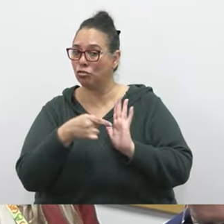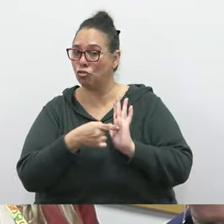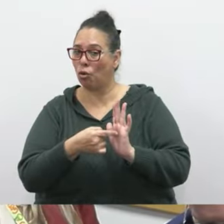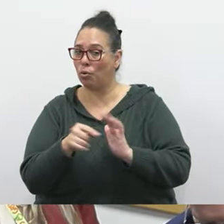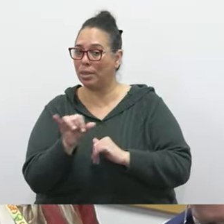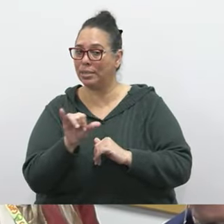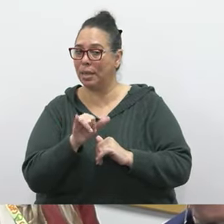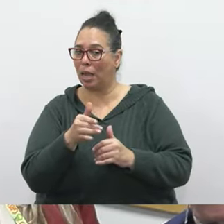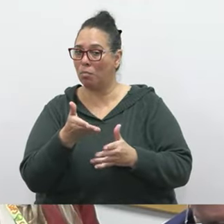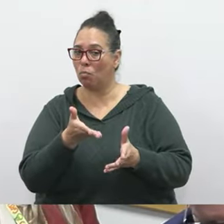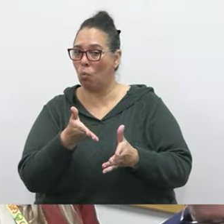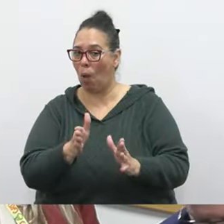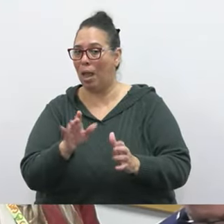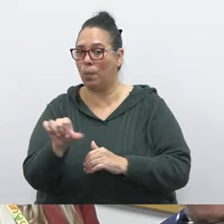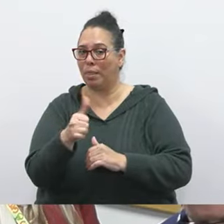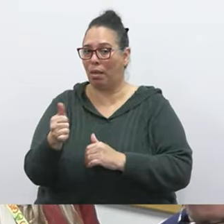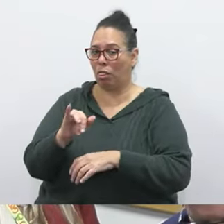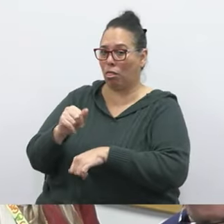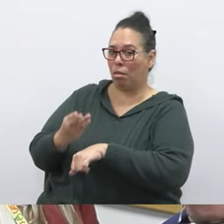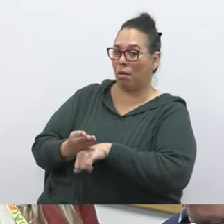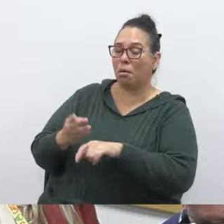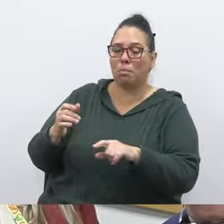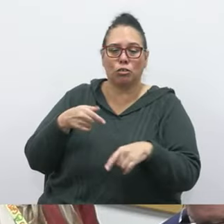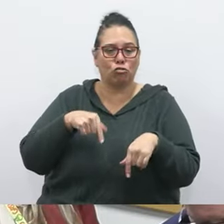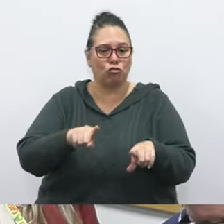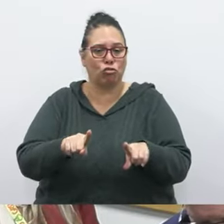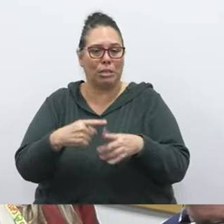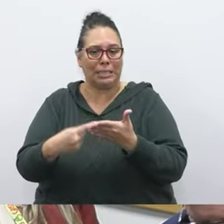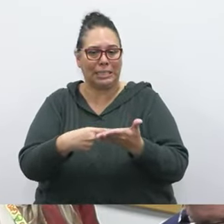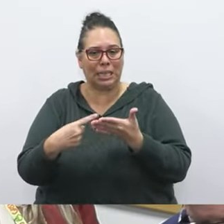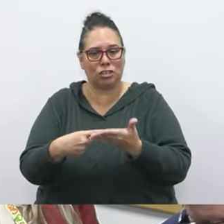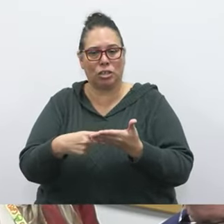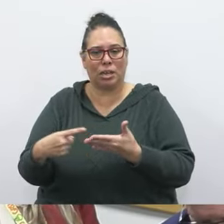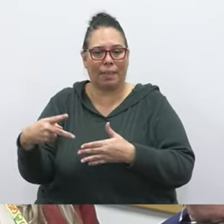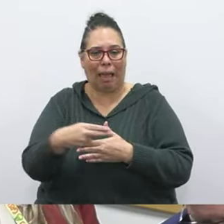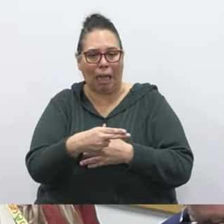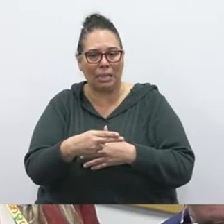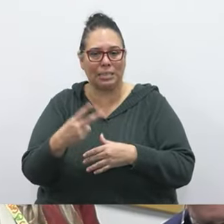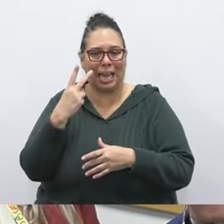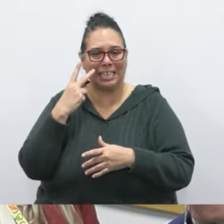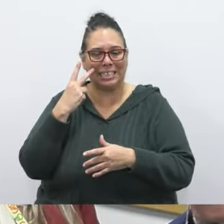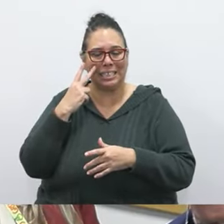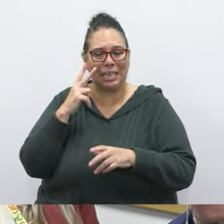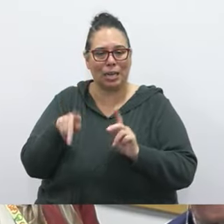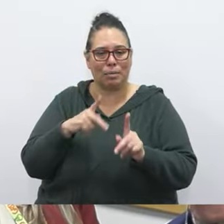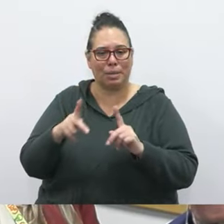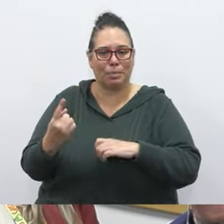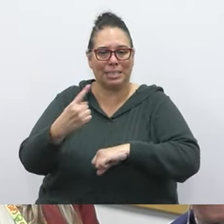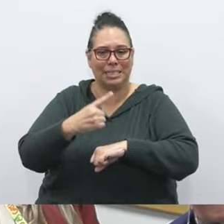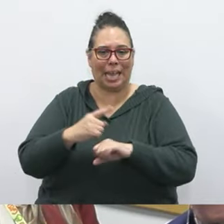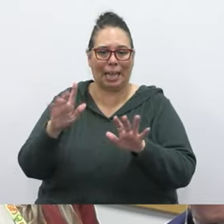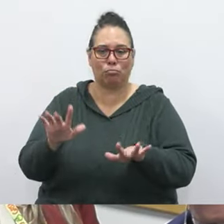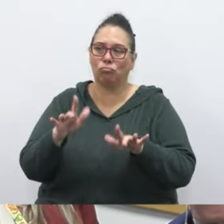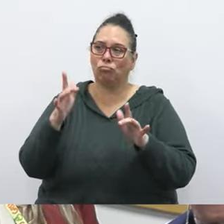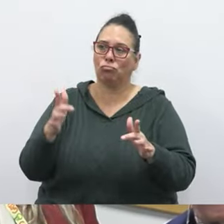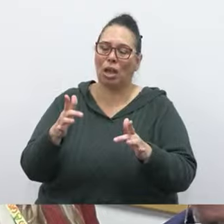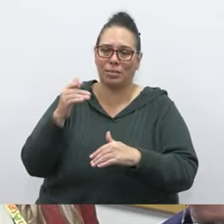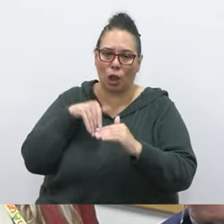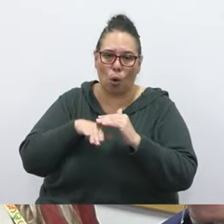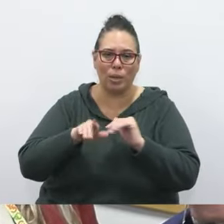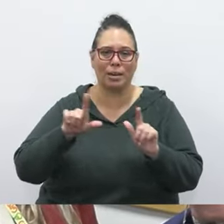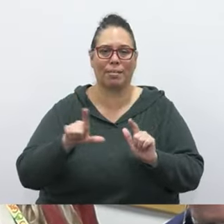see with other positions. Even during discussions of these cuts, I have seen people's days brighten as they walk in to be greeted by our wonderful